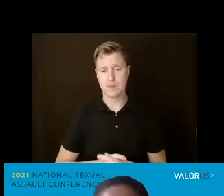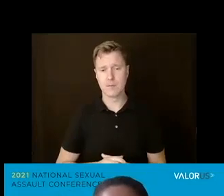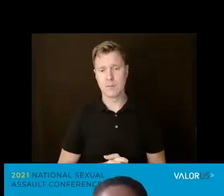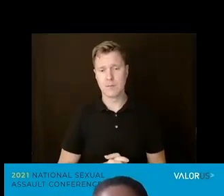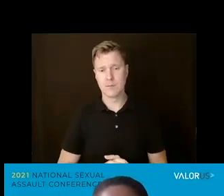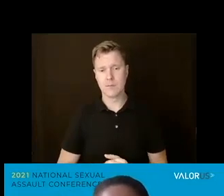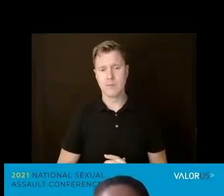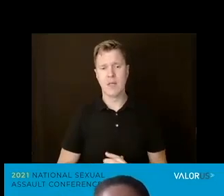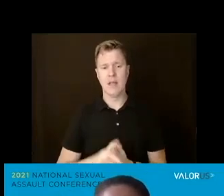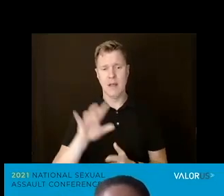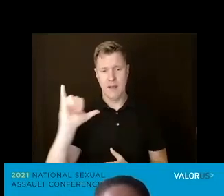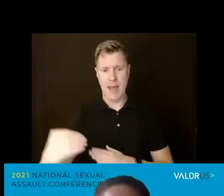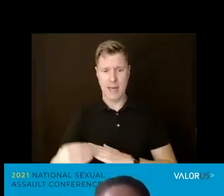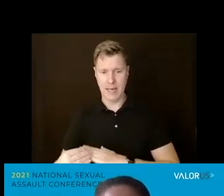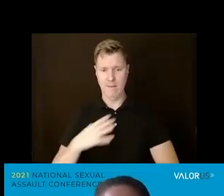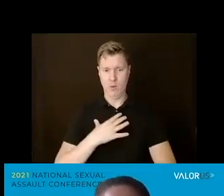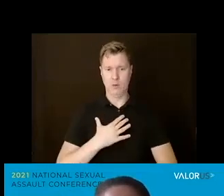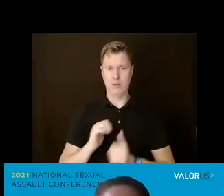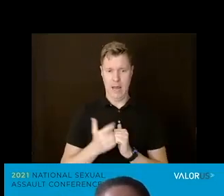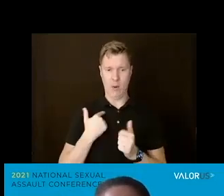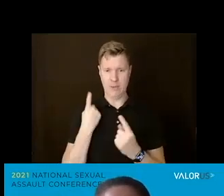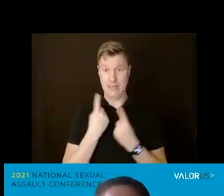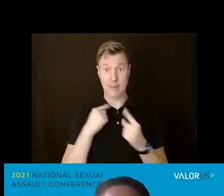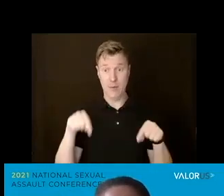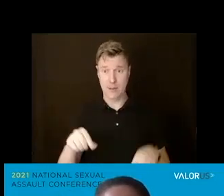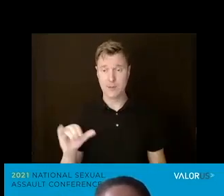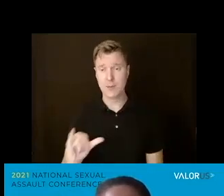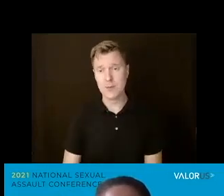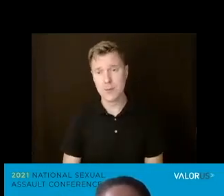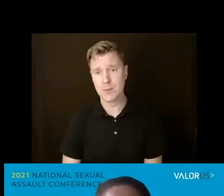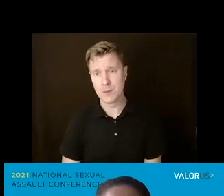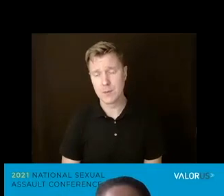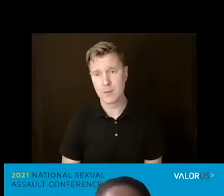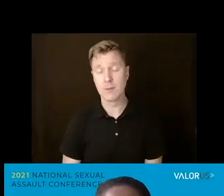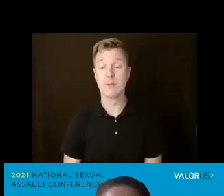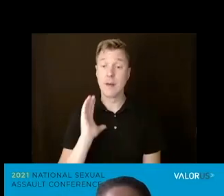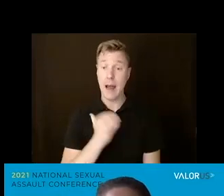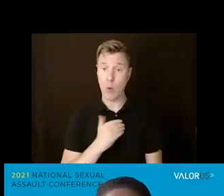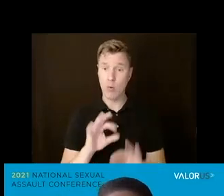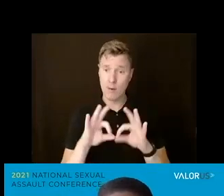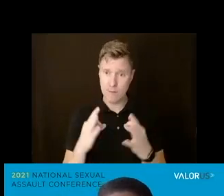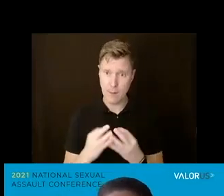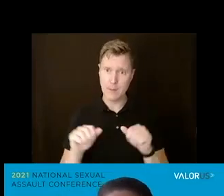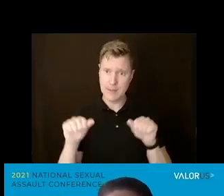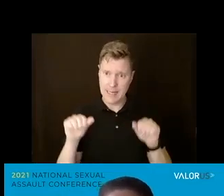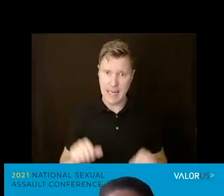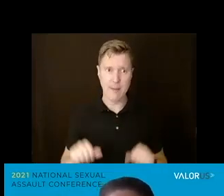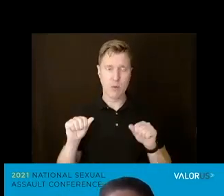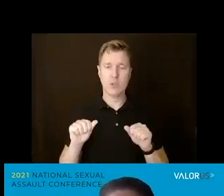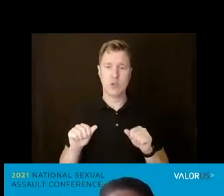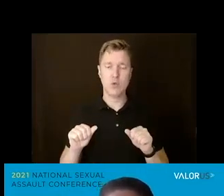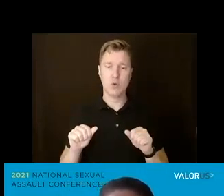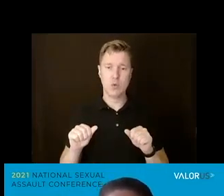that really influenced how I was thinking about this too, is that, you know, our family has been able to weather a lot of